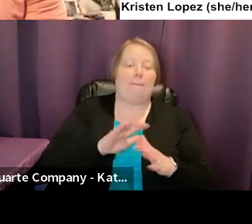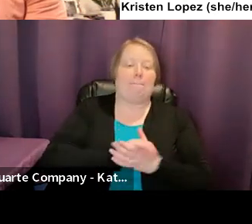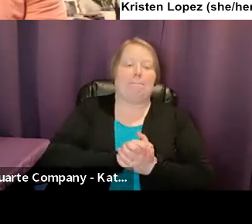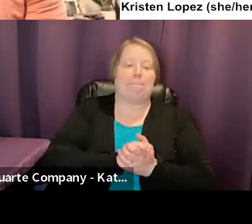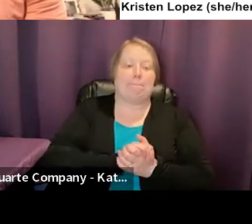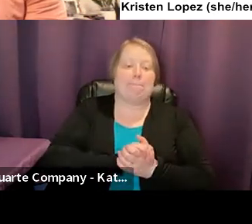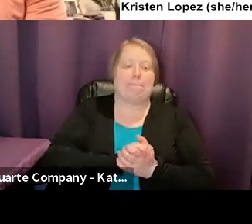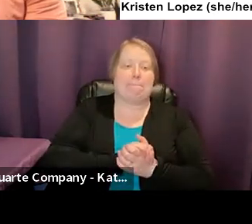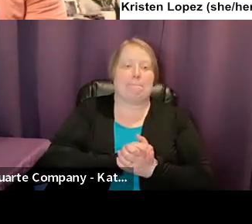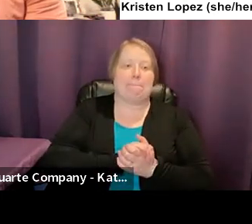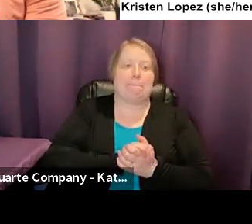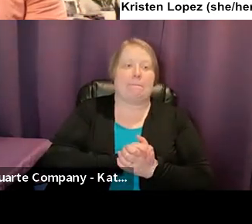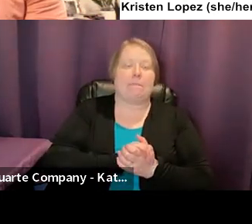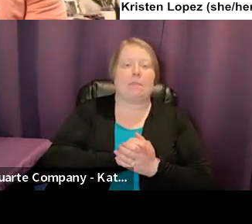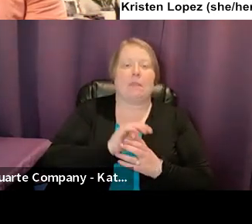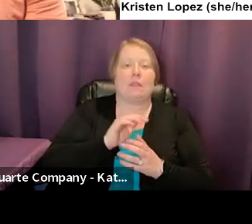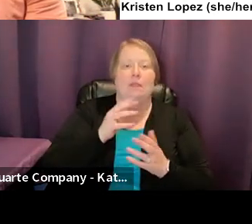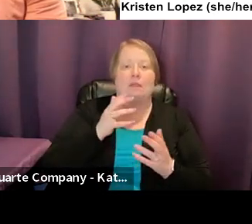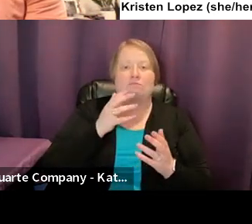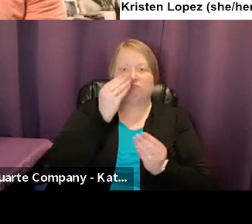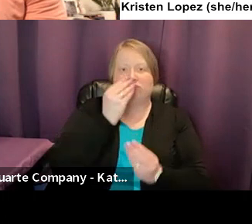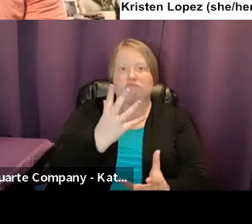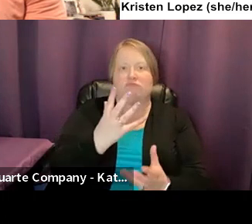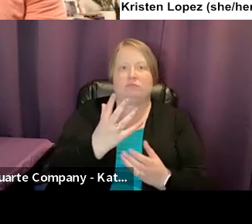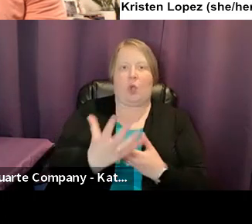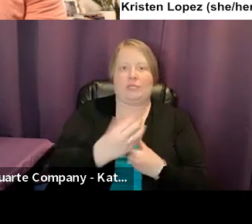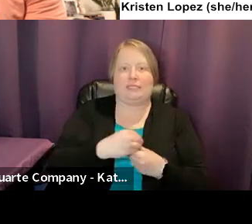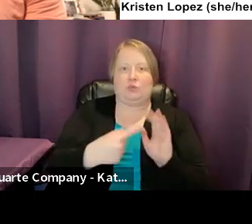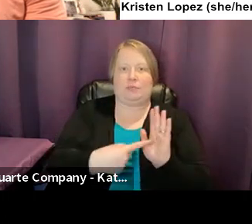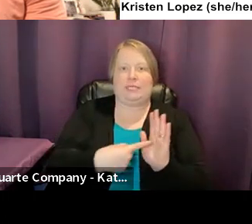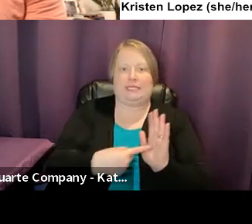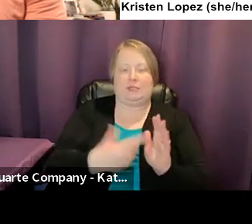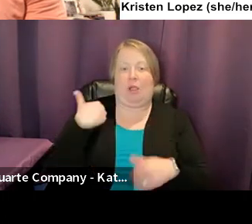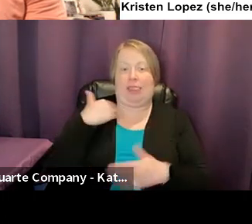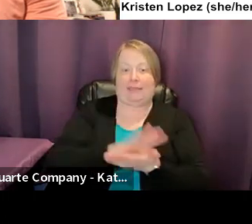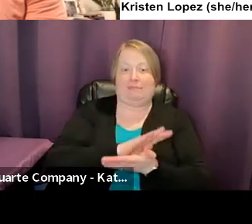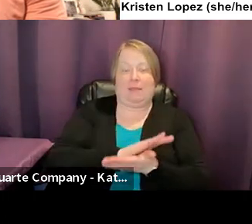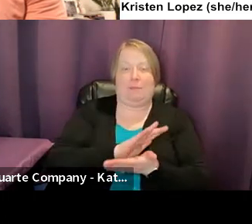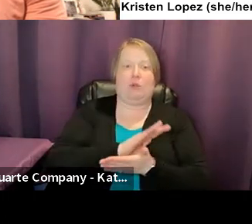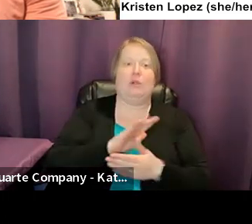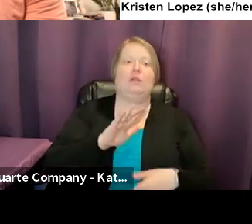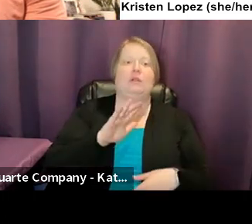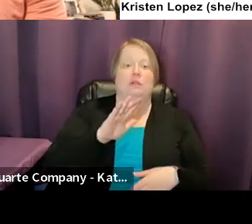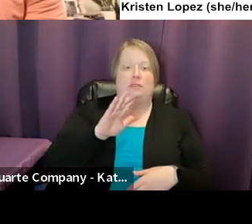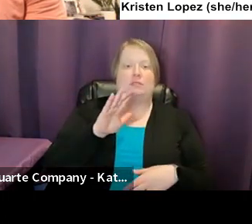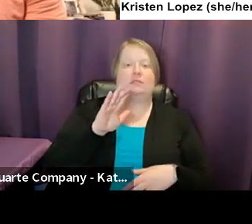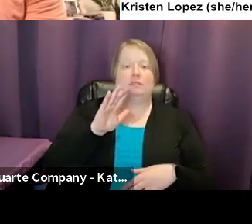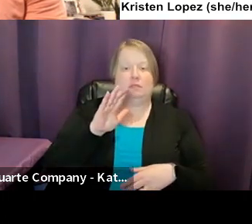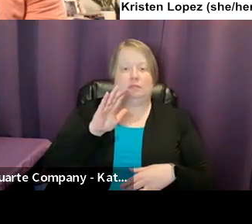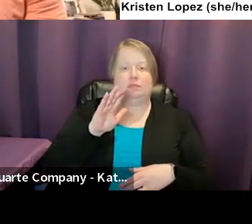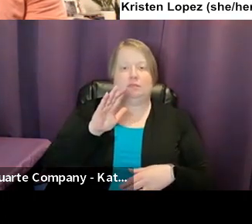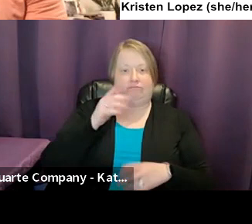tell you a little bit about autistic representation in our last paper. Since you are the Autistic Women